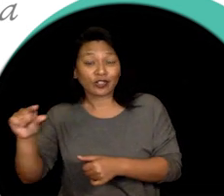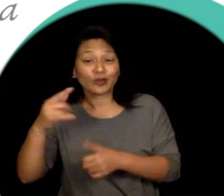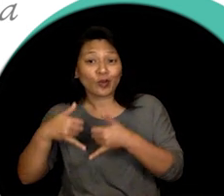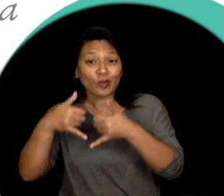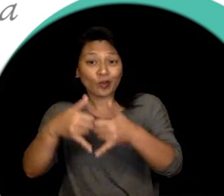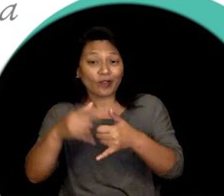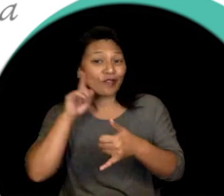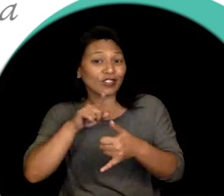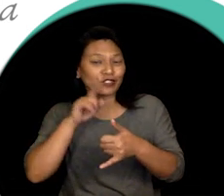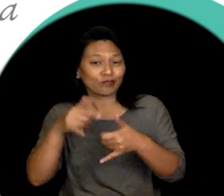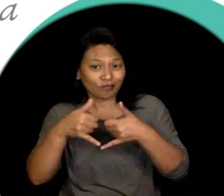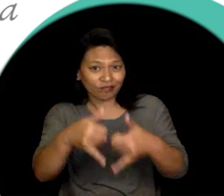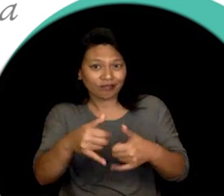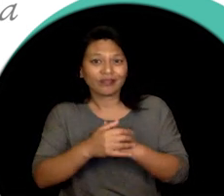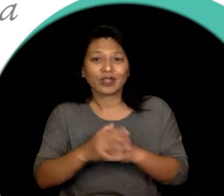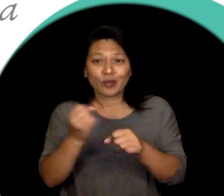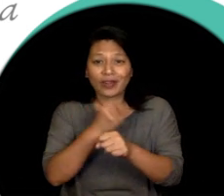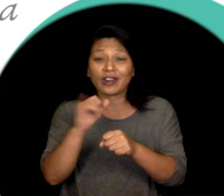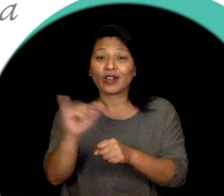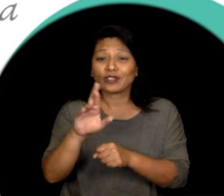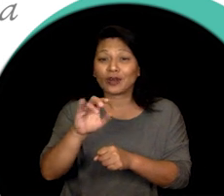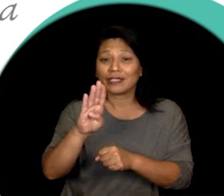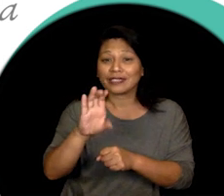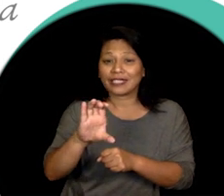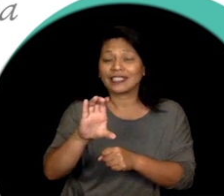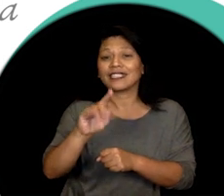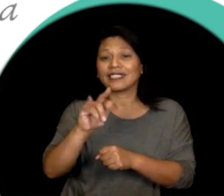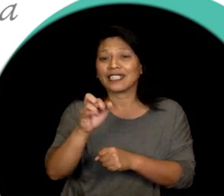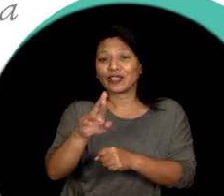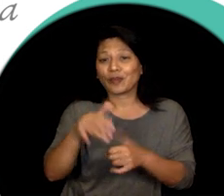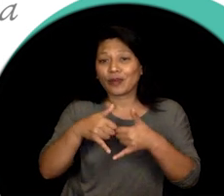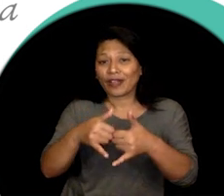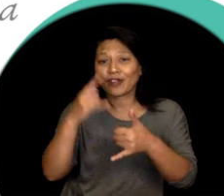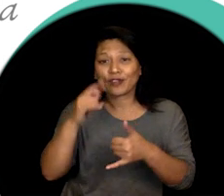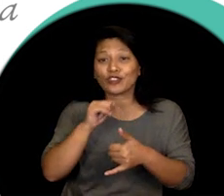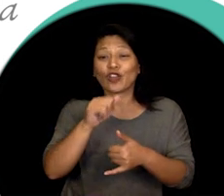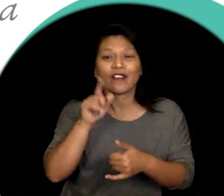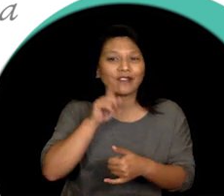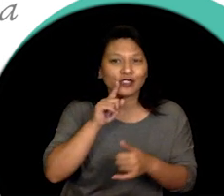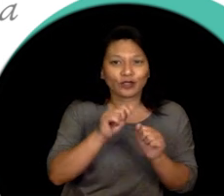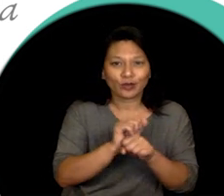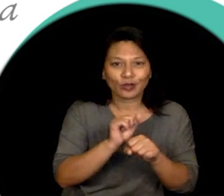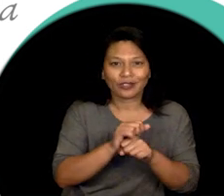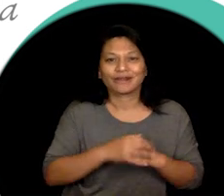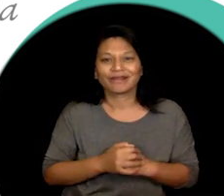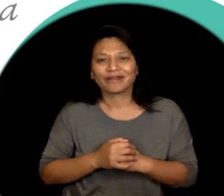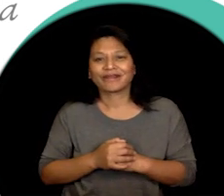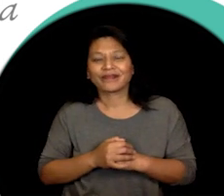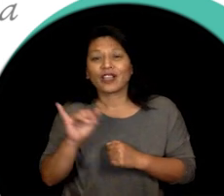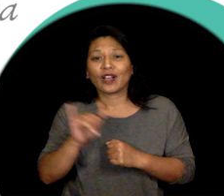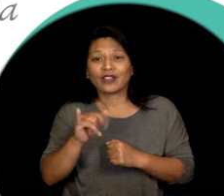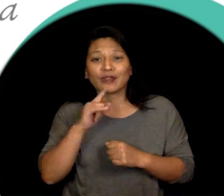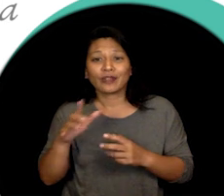Fiction and the RBC Taylor Prize for his nonfiction work, The Inconvenient Indian. A companion of the